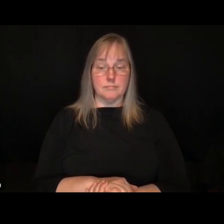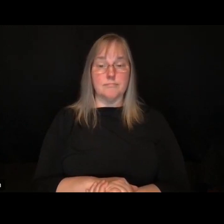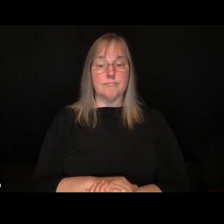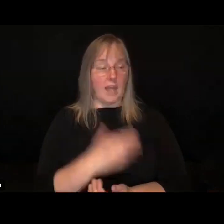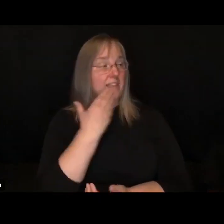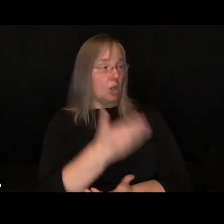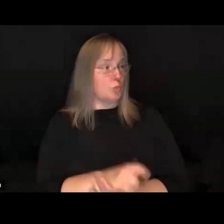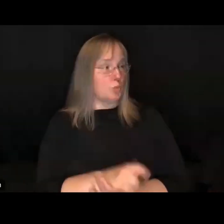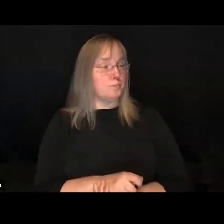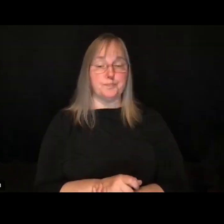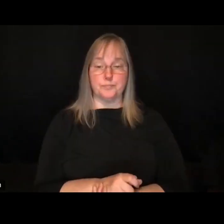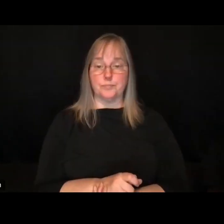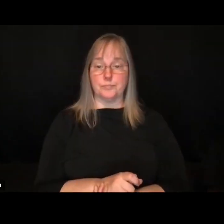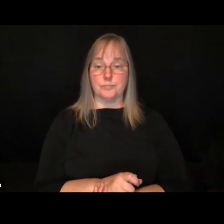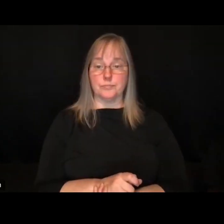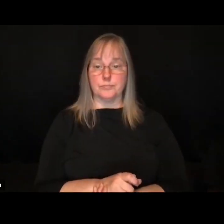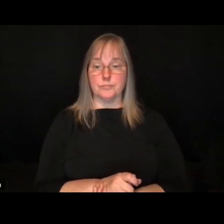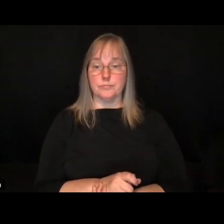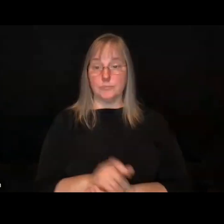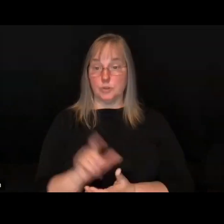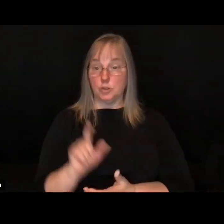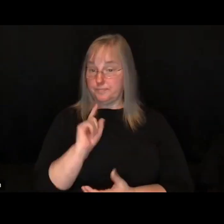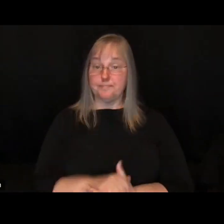Thank you. Mm-hmm.